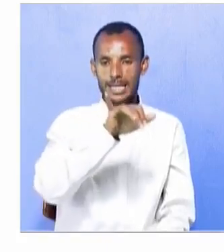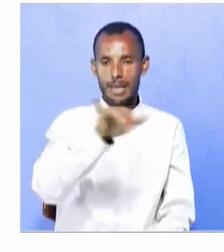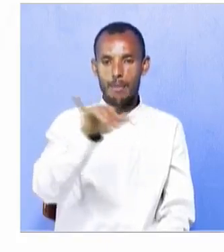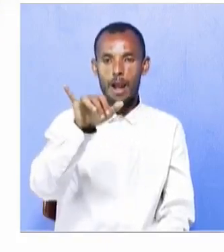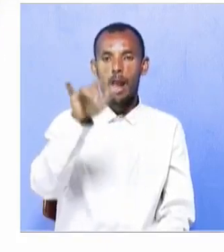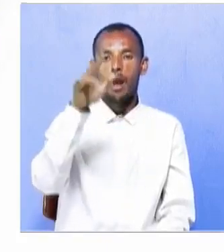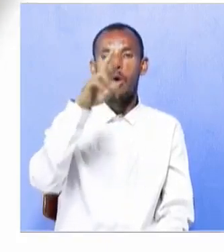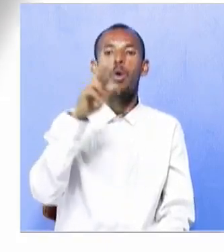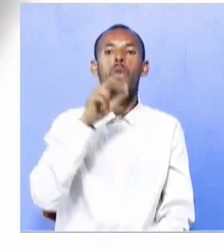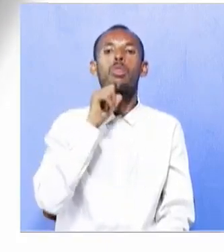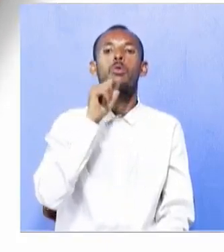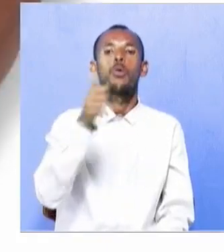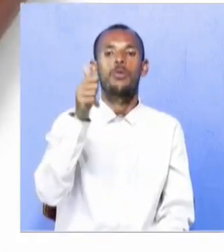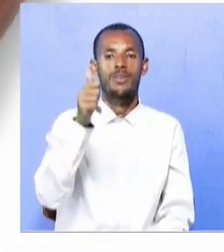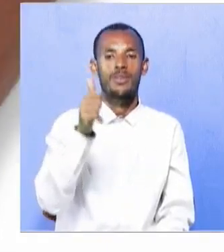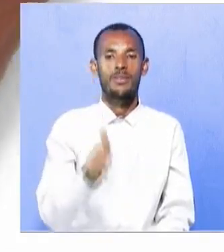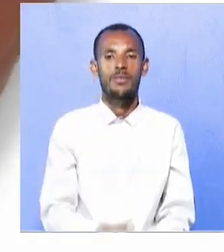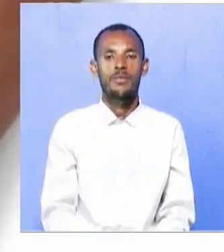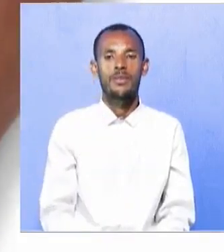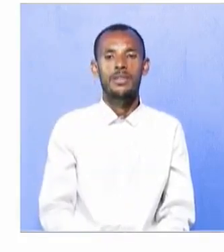similar or not.